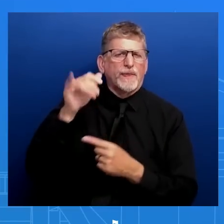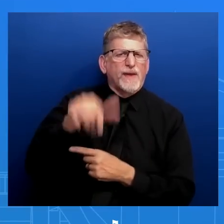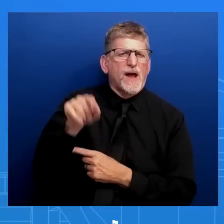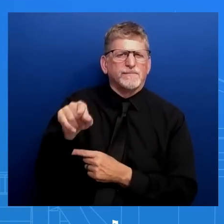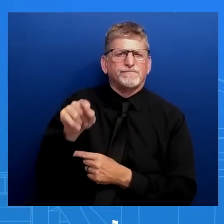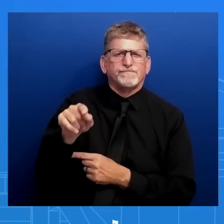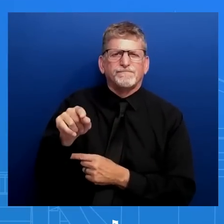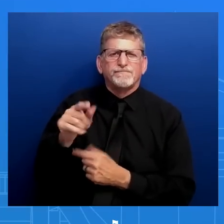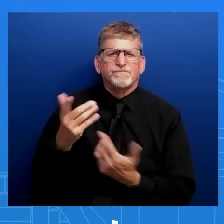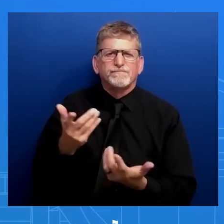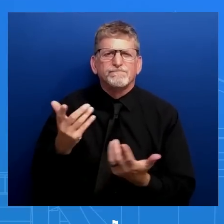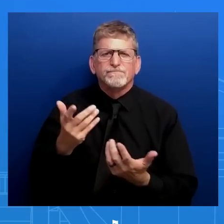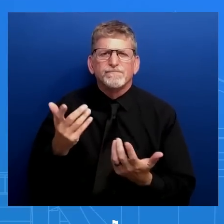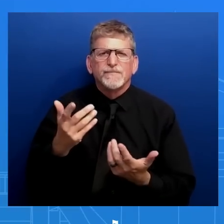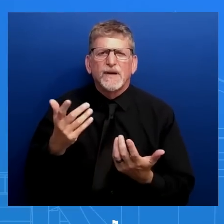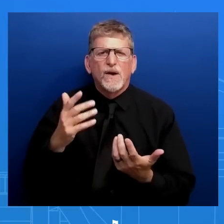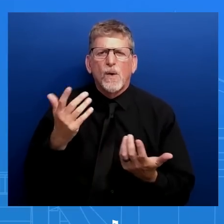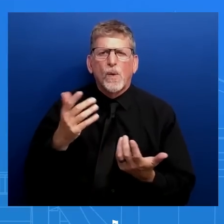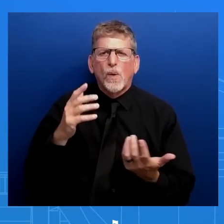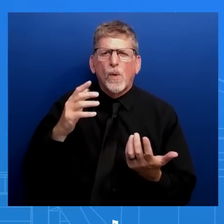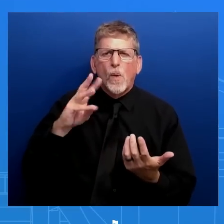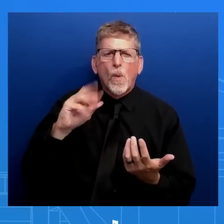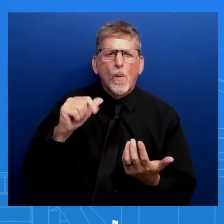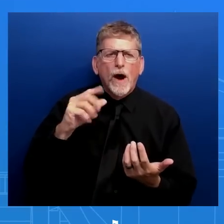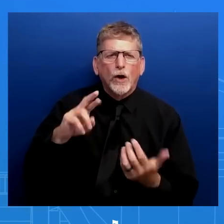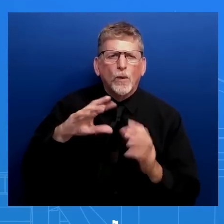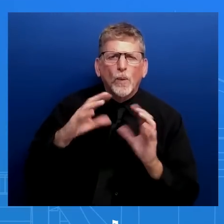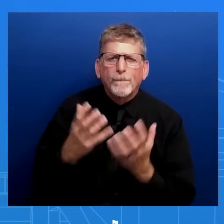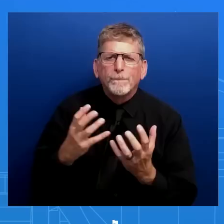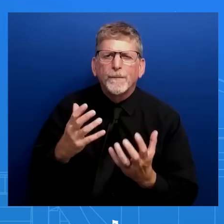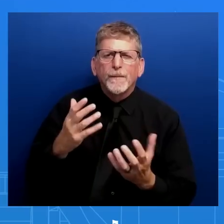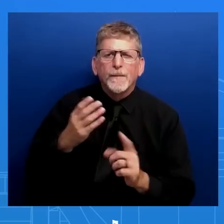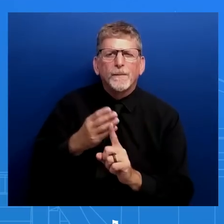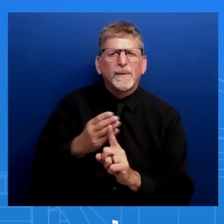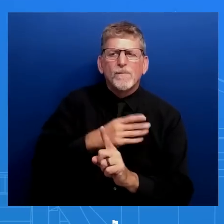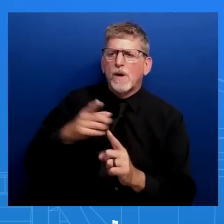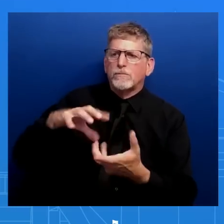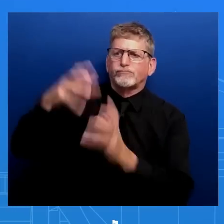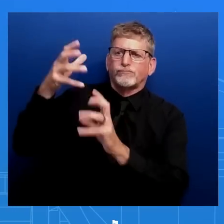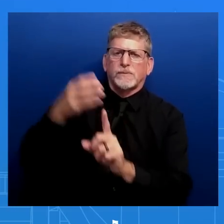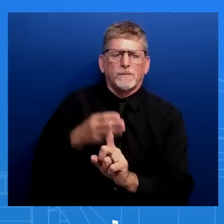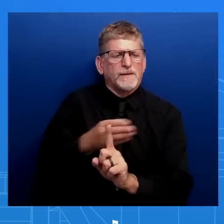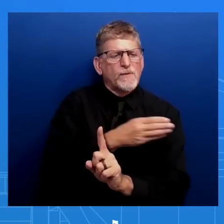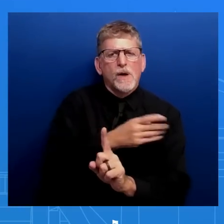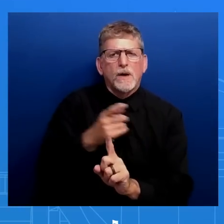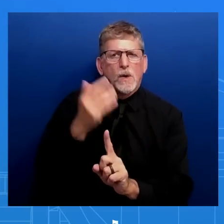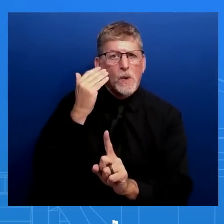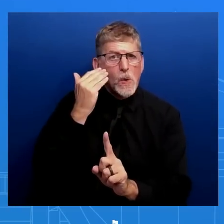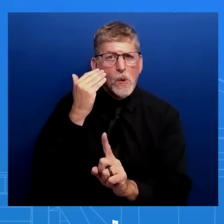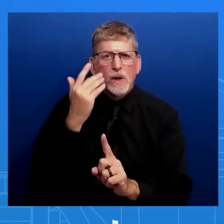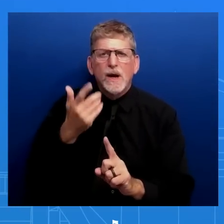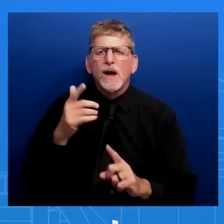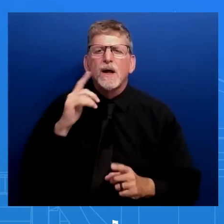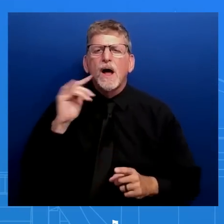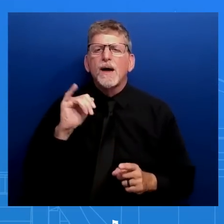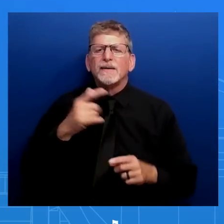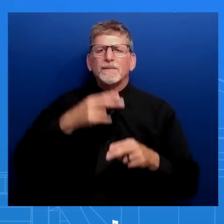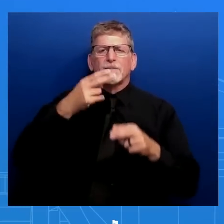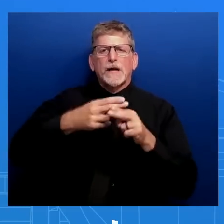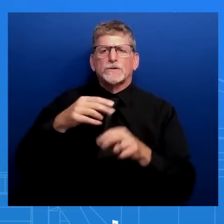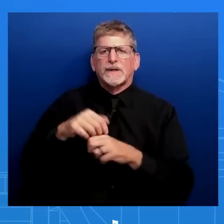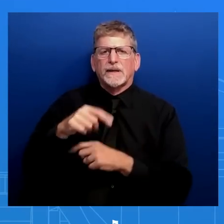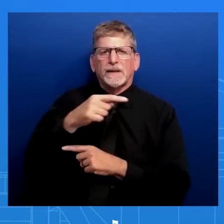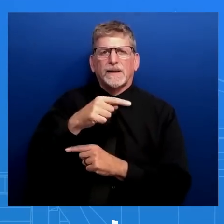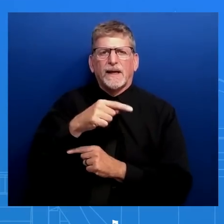the development of this Wagner movement towards Moscow before it started? Yeah, as I think I mentioned to Kelly, the dispute and the tension